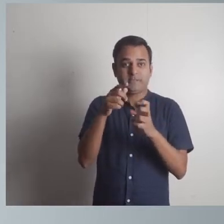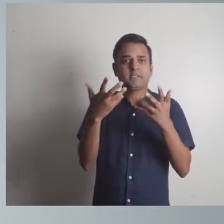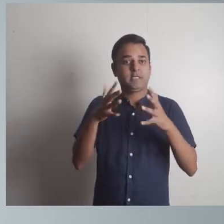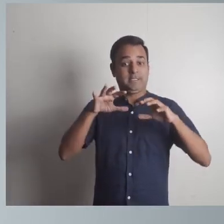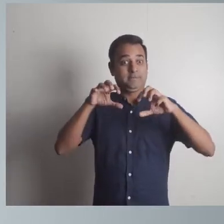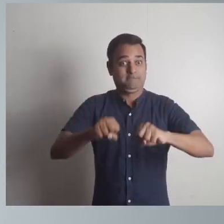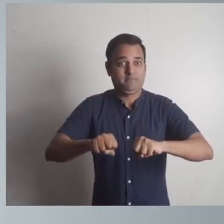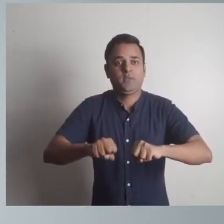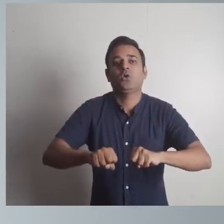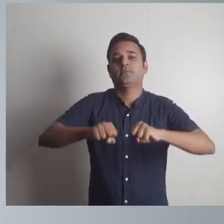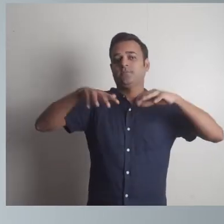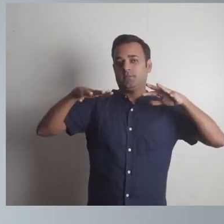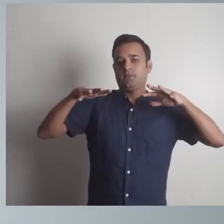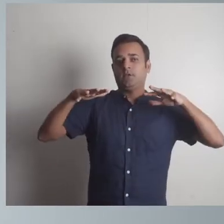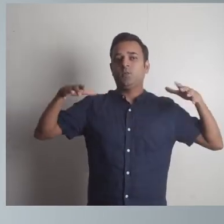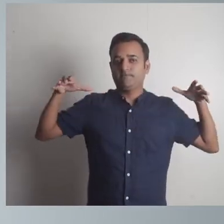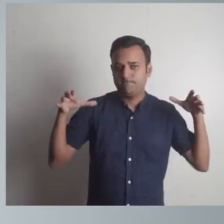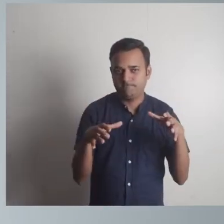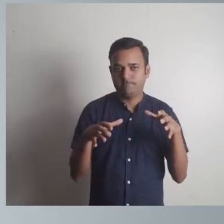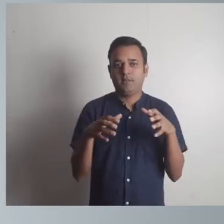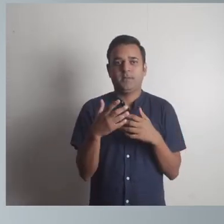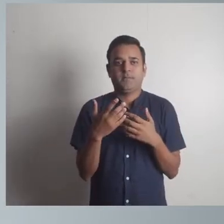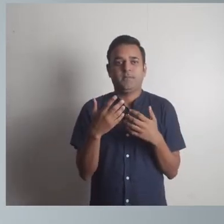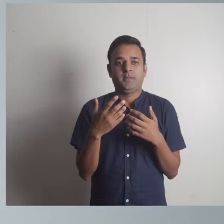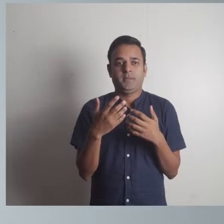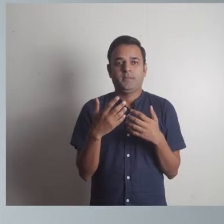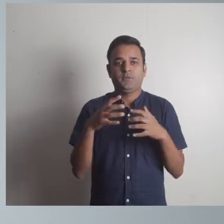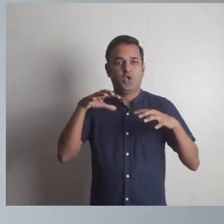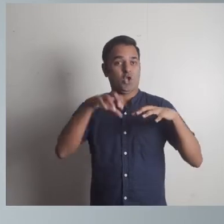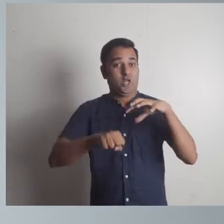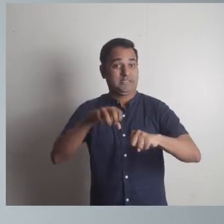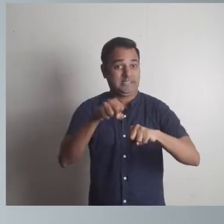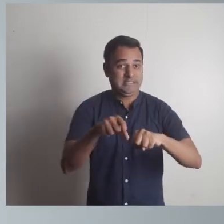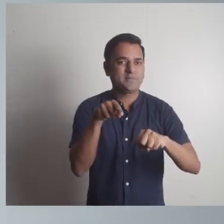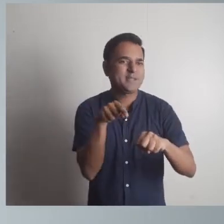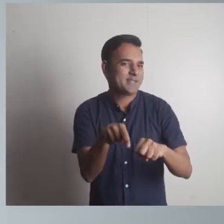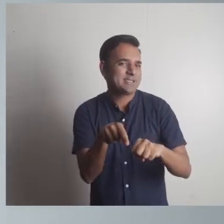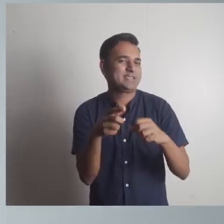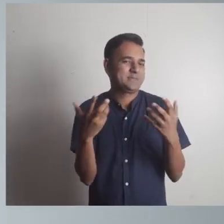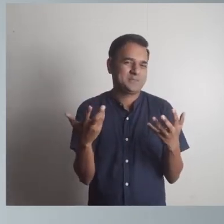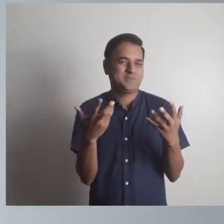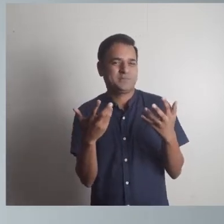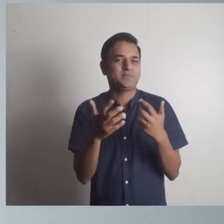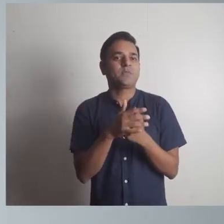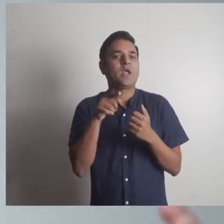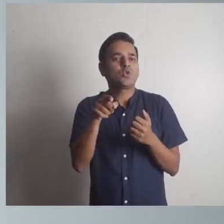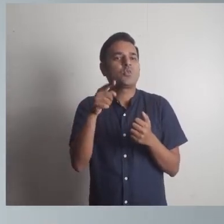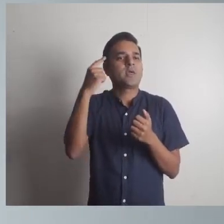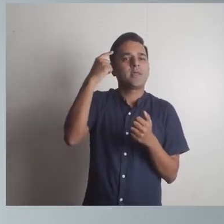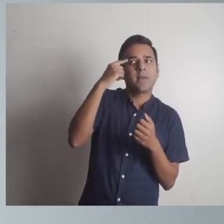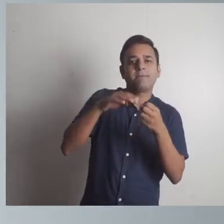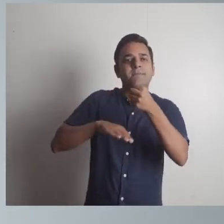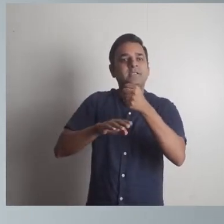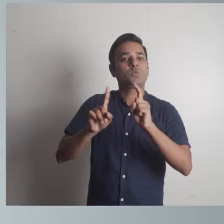way through the colonial process, then you will have certain kinds of movements that exist now because